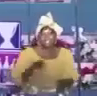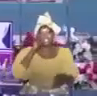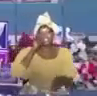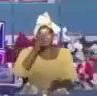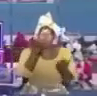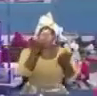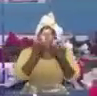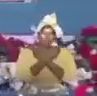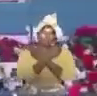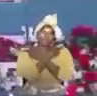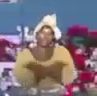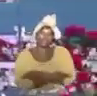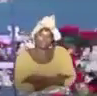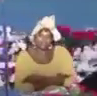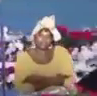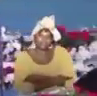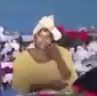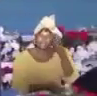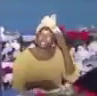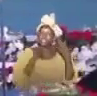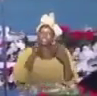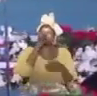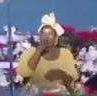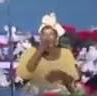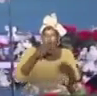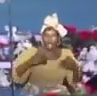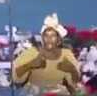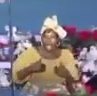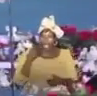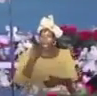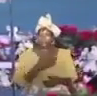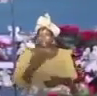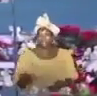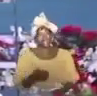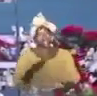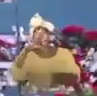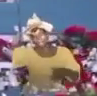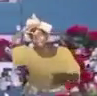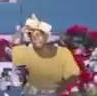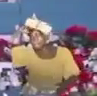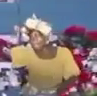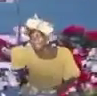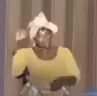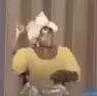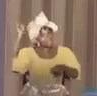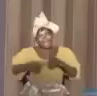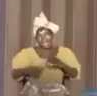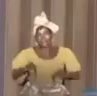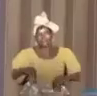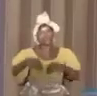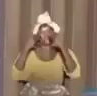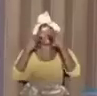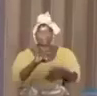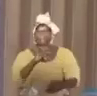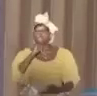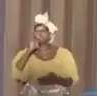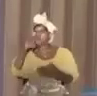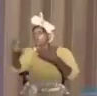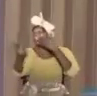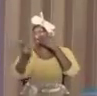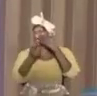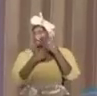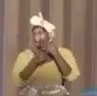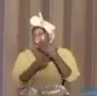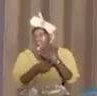rest roundabout? There are things that men cannot give. Rest is not found in a bank. You don't